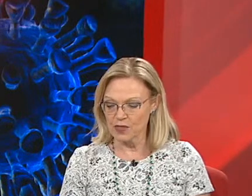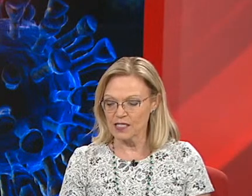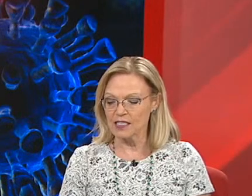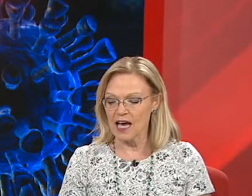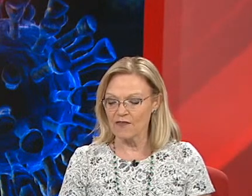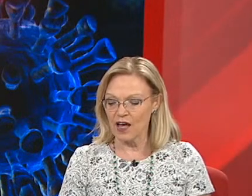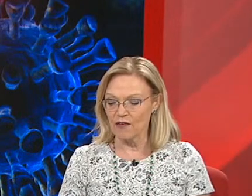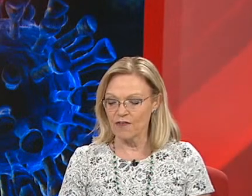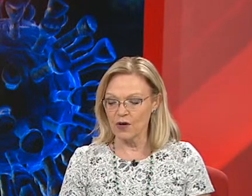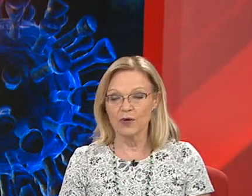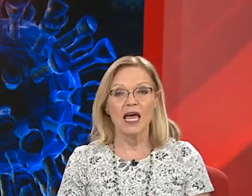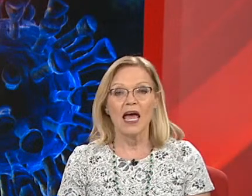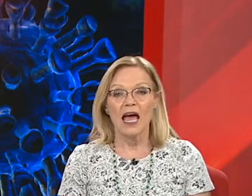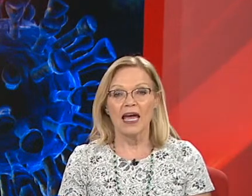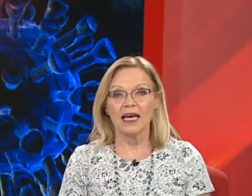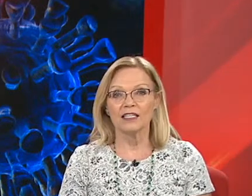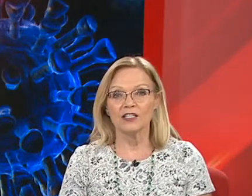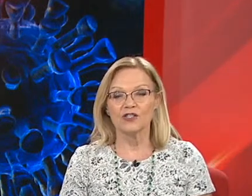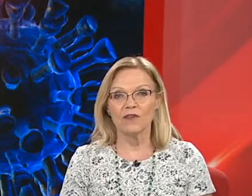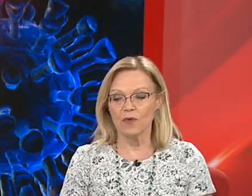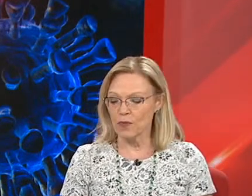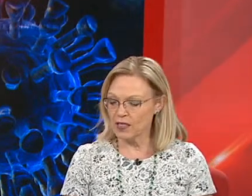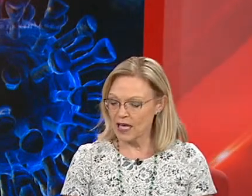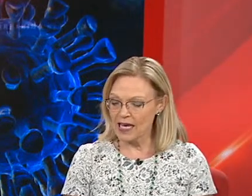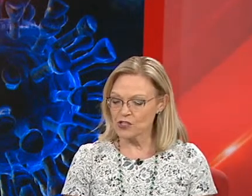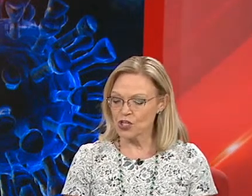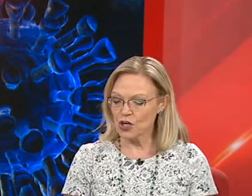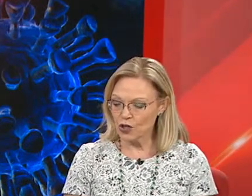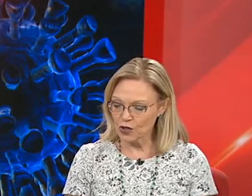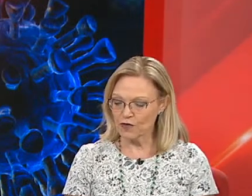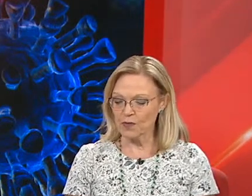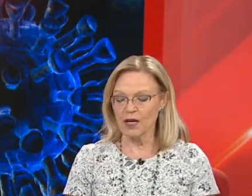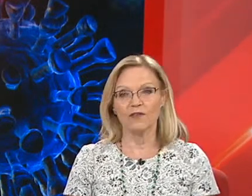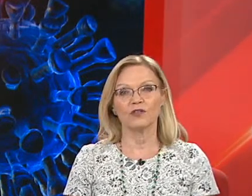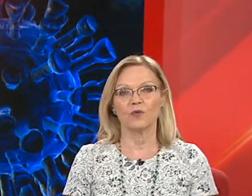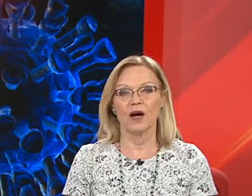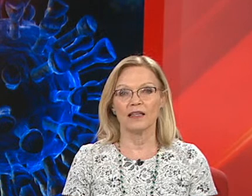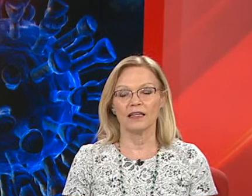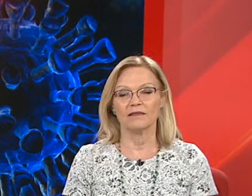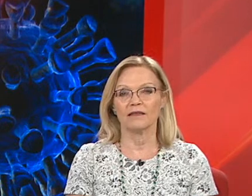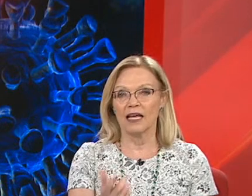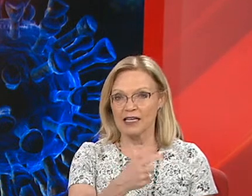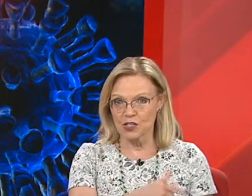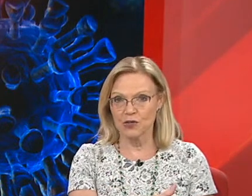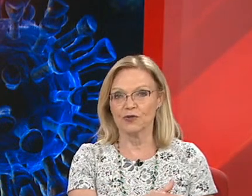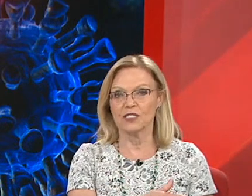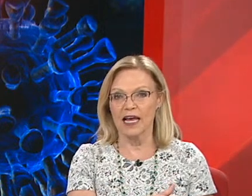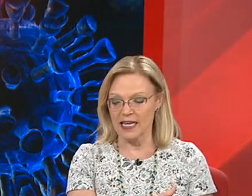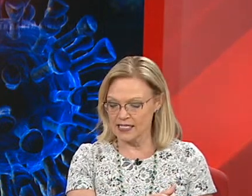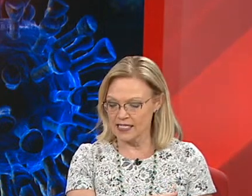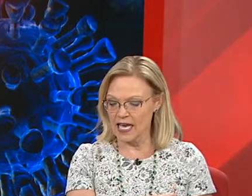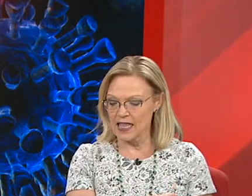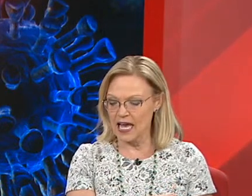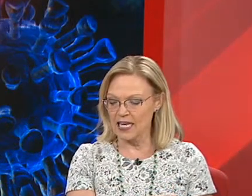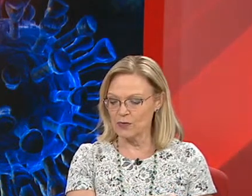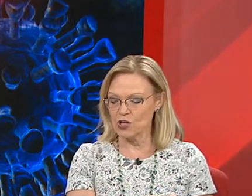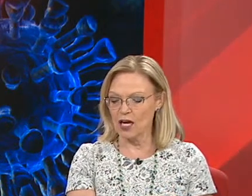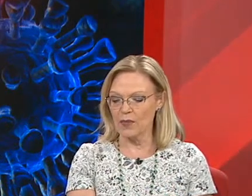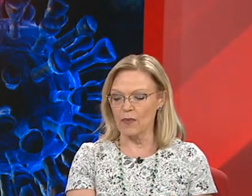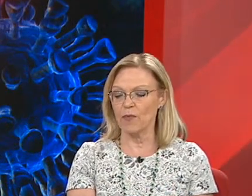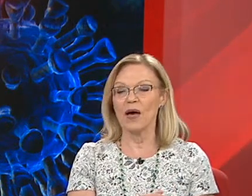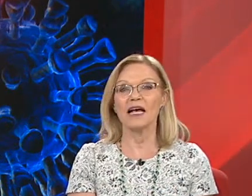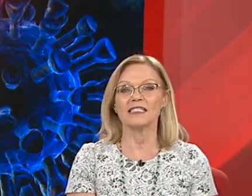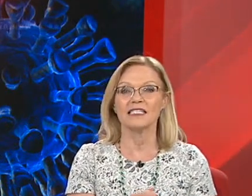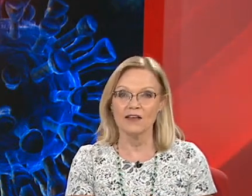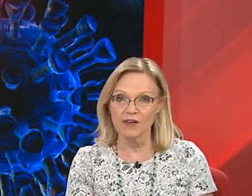today. He joins us live on the phone. And Jeff, when we last heard from Governor DeWine last Thursday, he said that he would